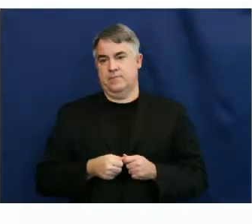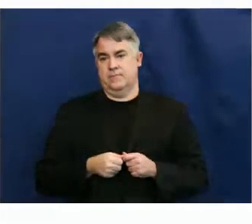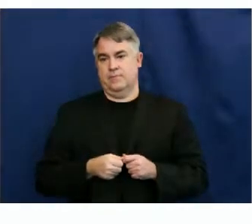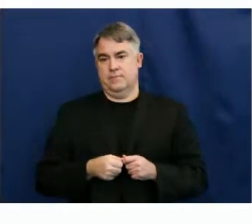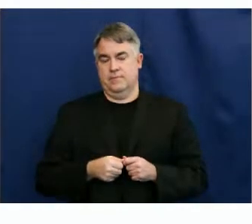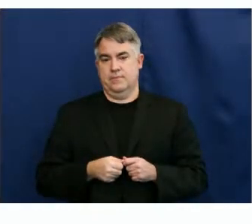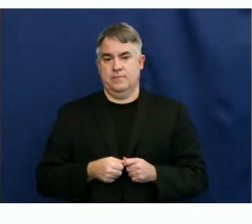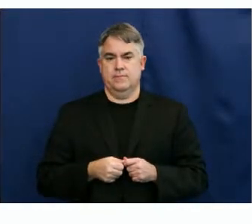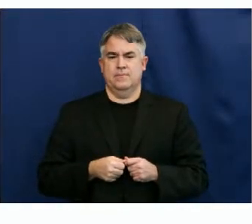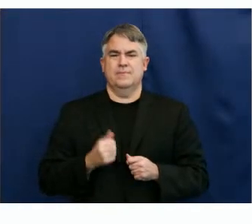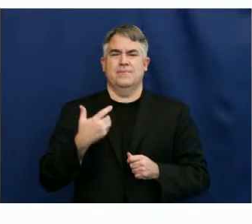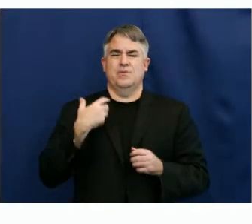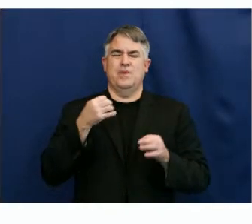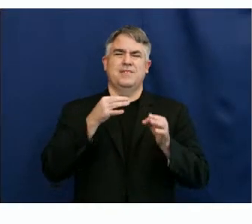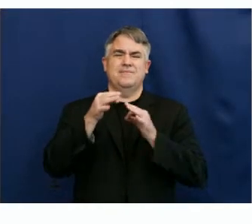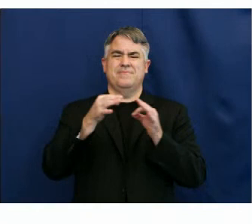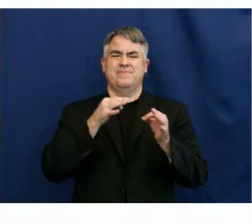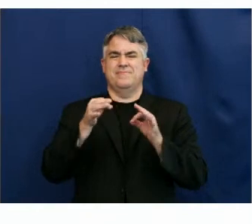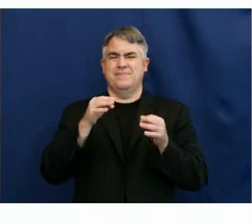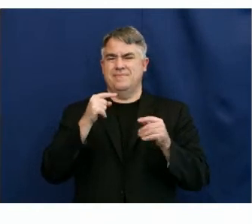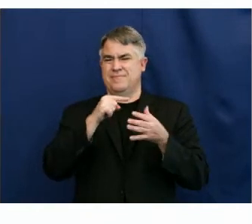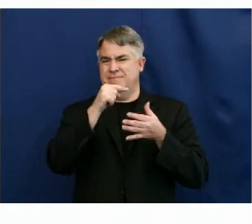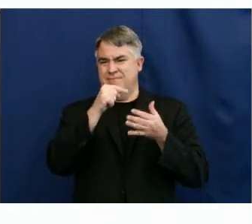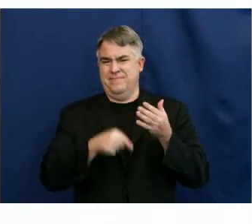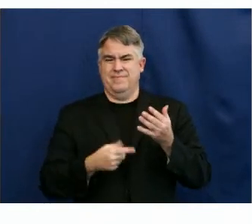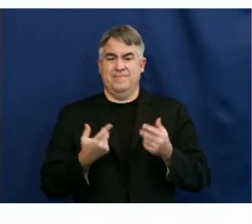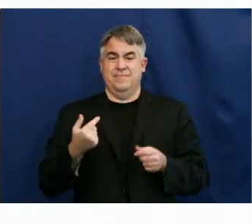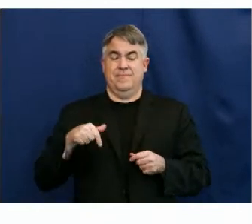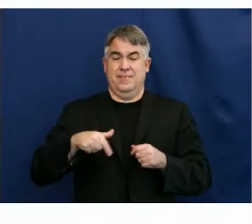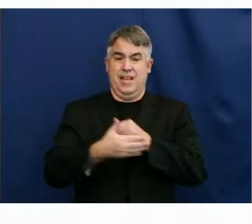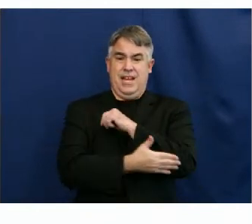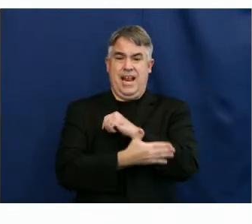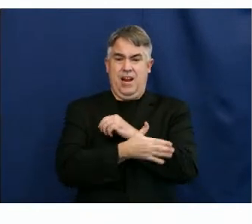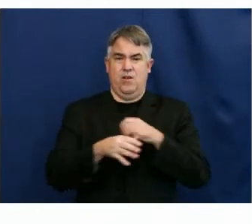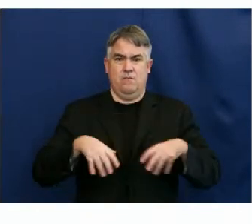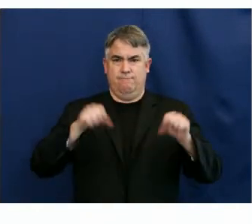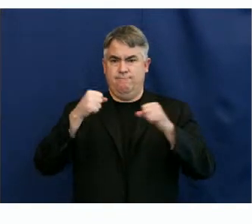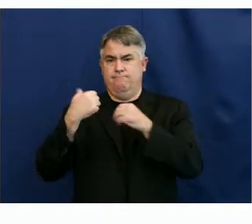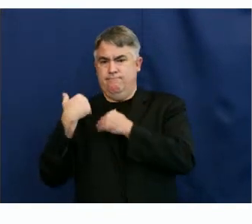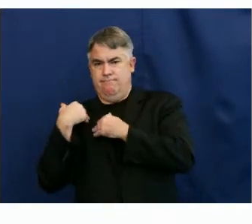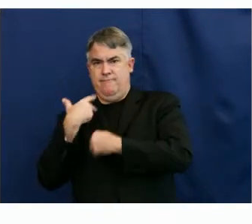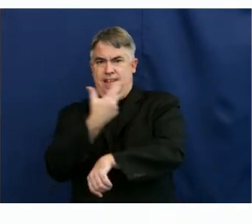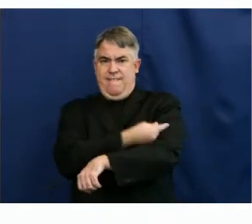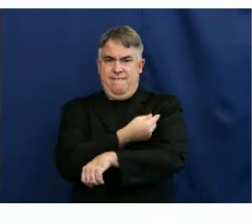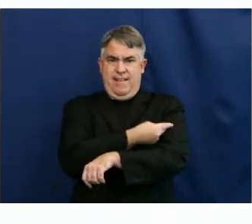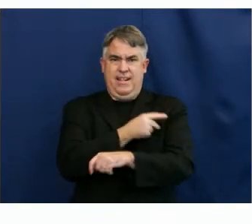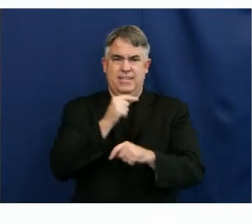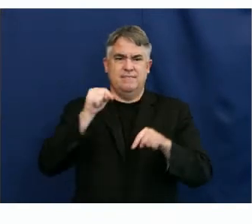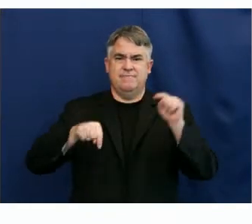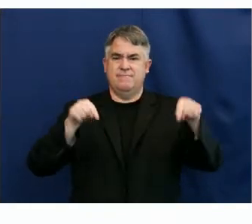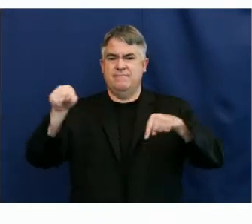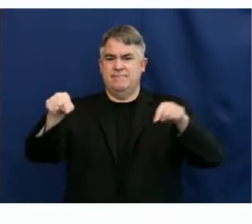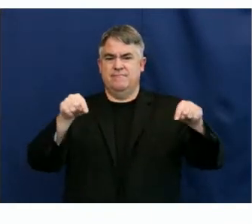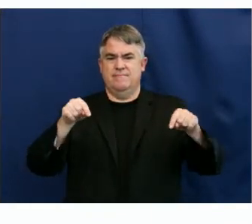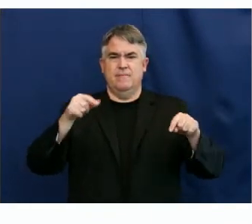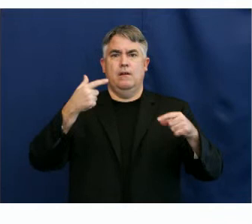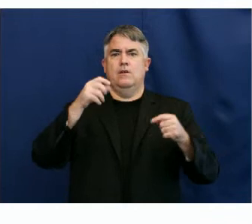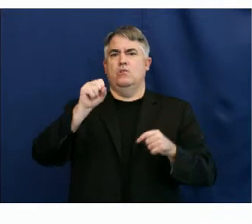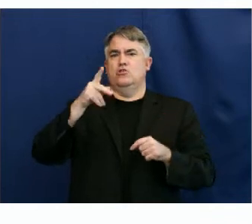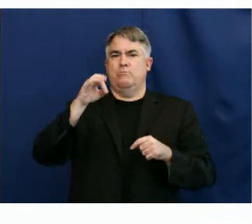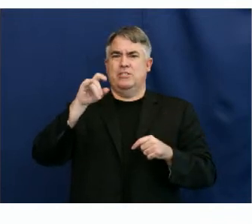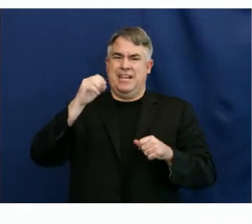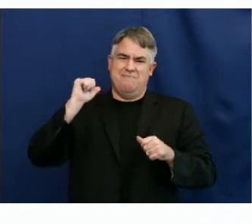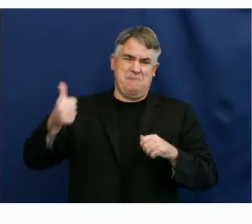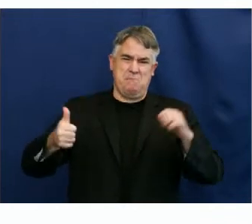of the various parts of this. We have our county-hosted vaccine events, our vaccination superstations, our mobile vaccination teams that are